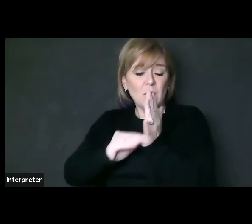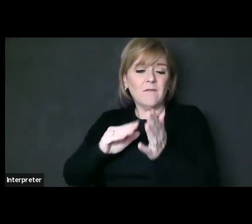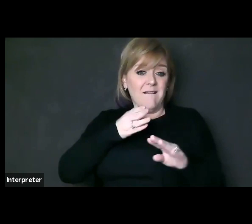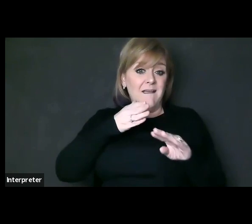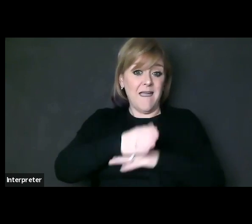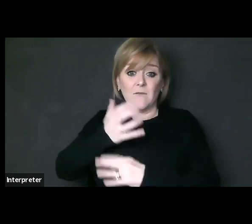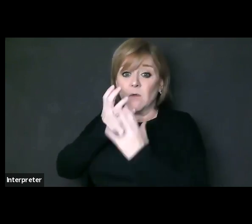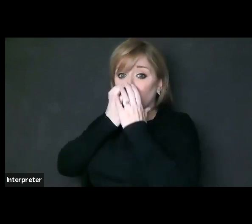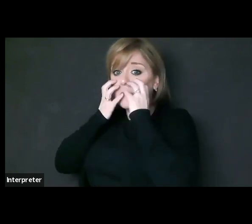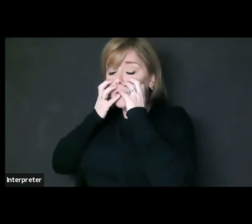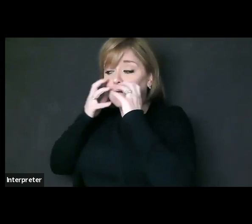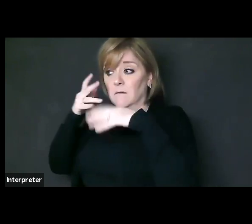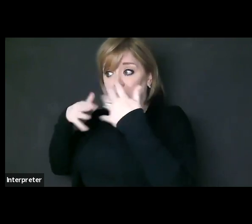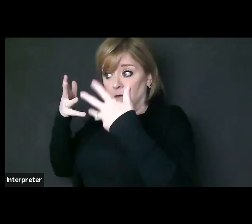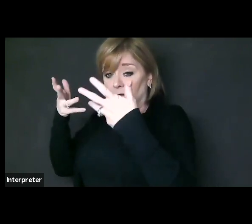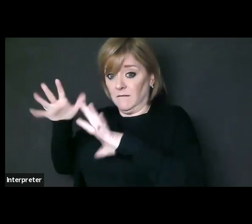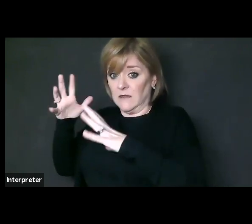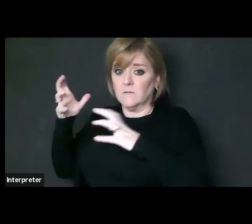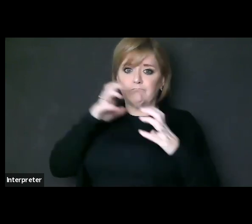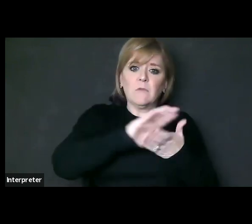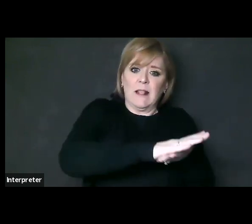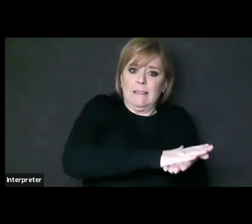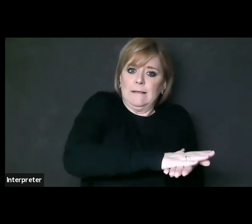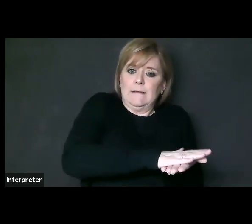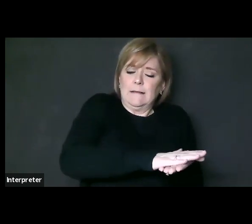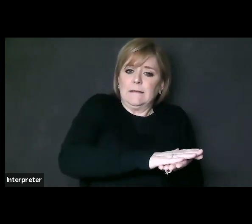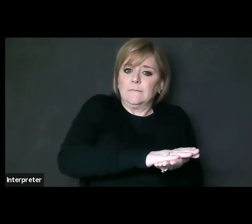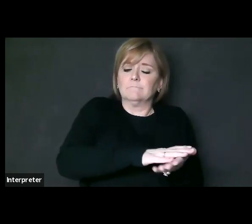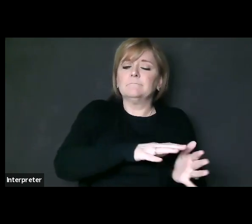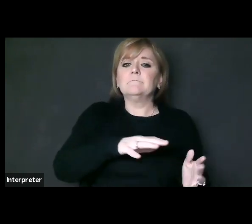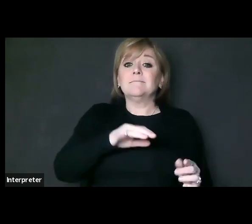call and use them again and again. And what that does, it